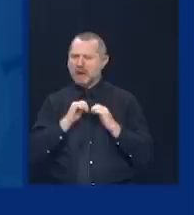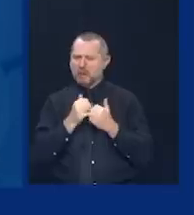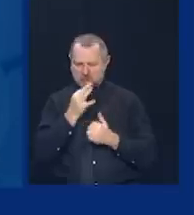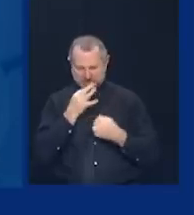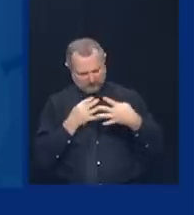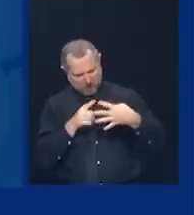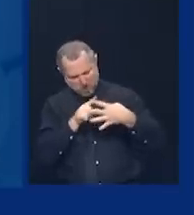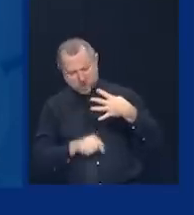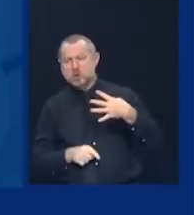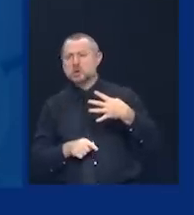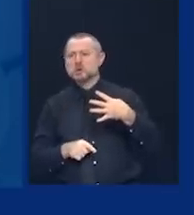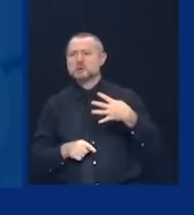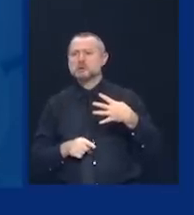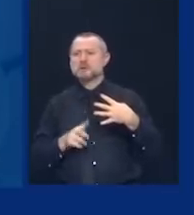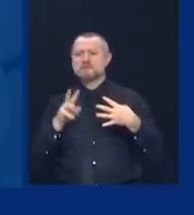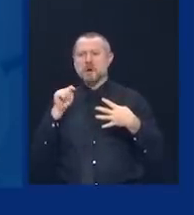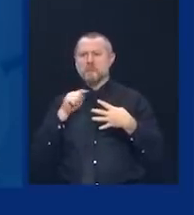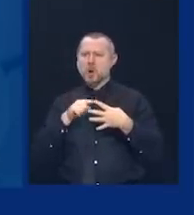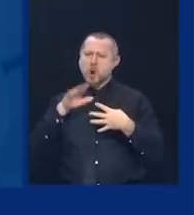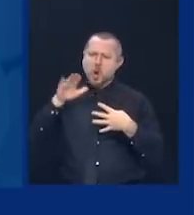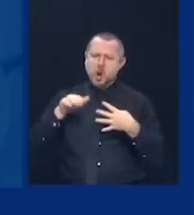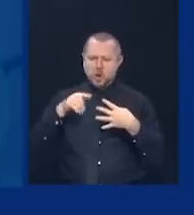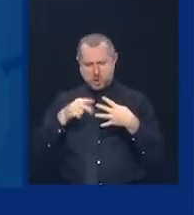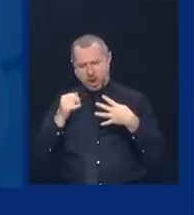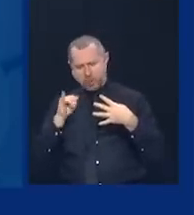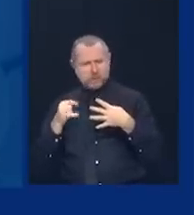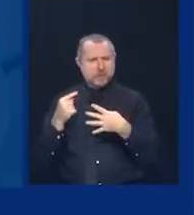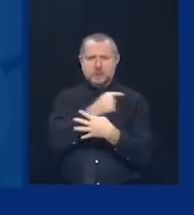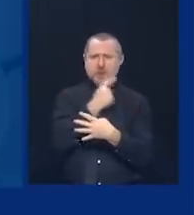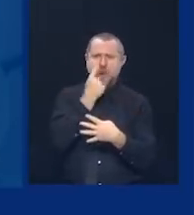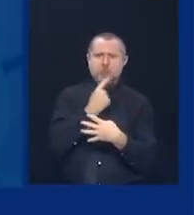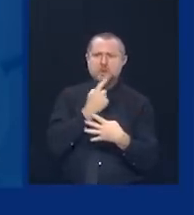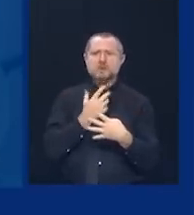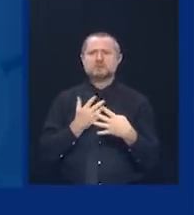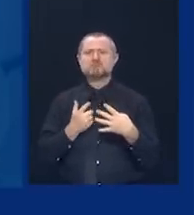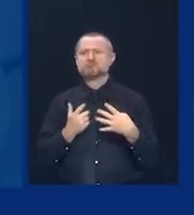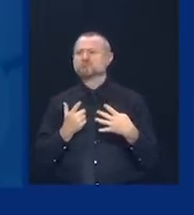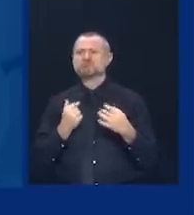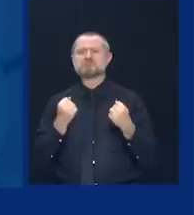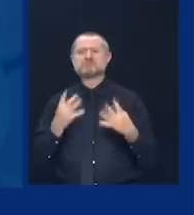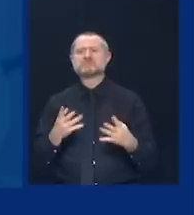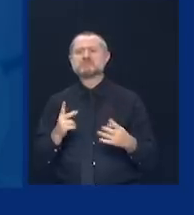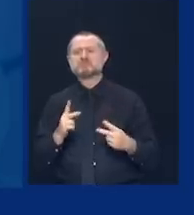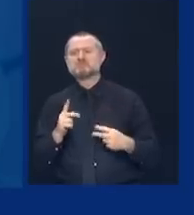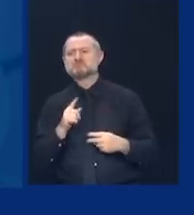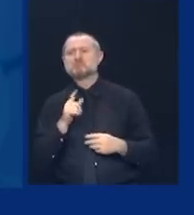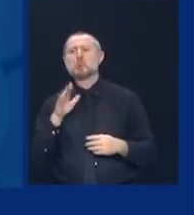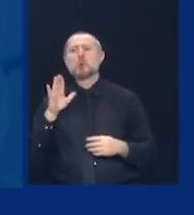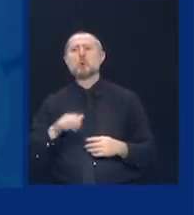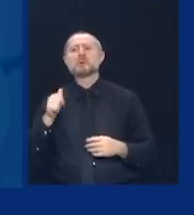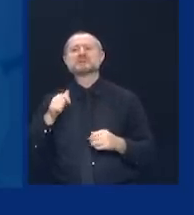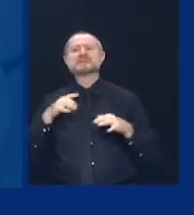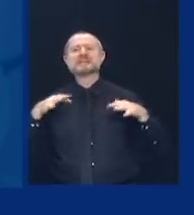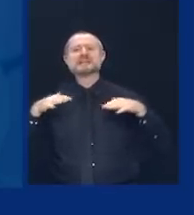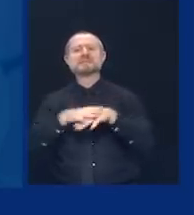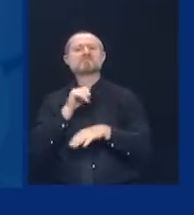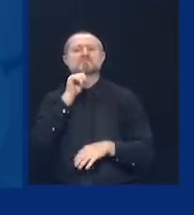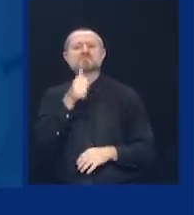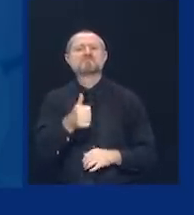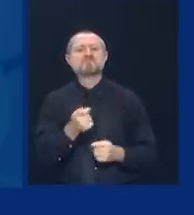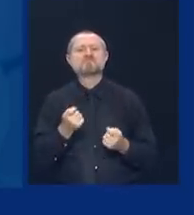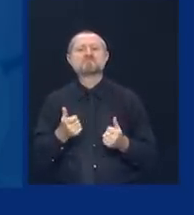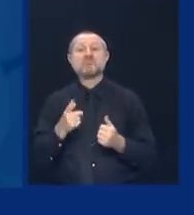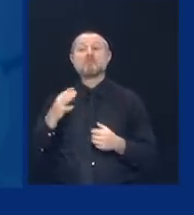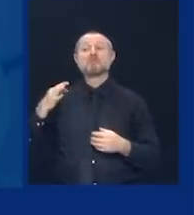Vermont, Hawaii, low density. Maine, low density, rural. And then New